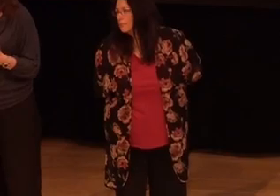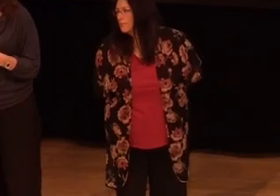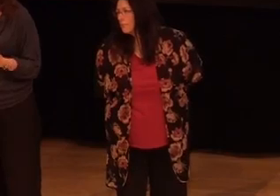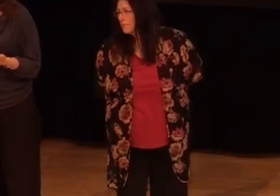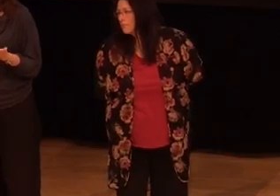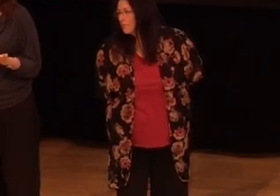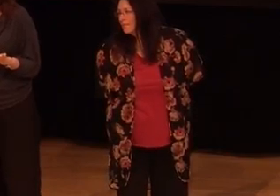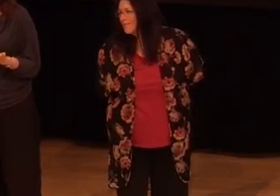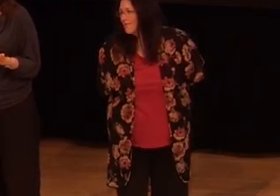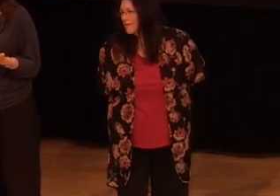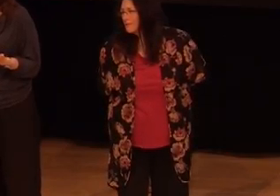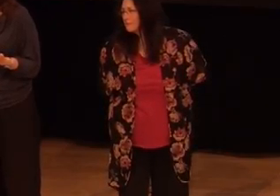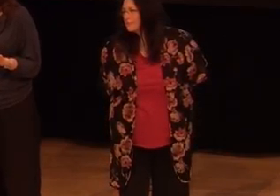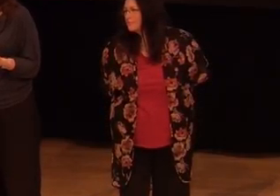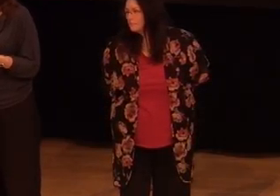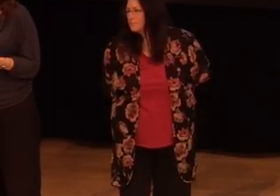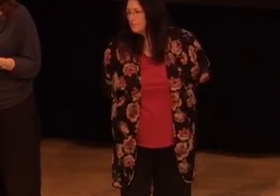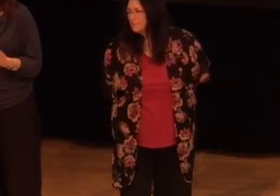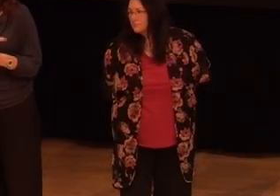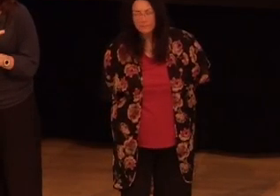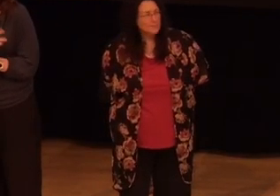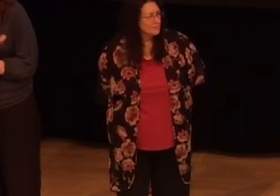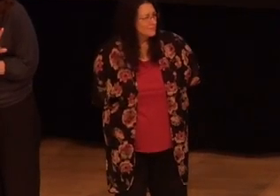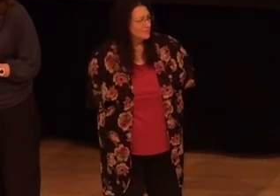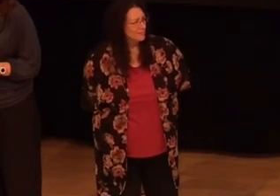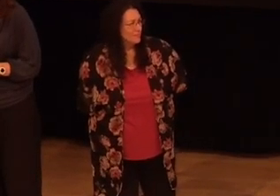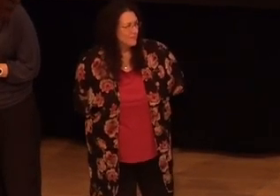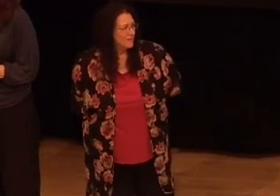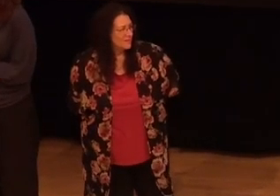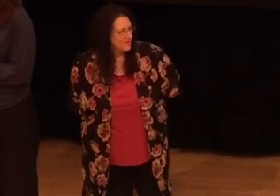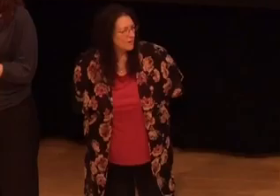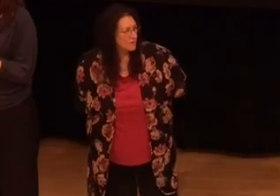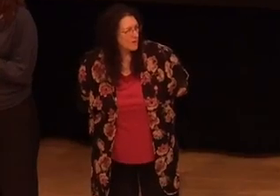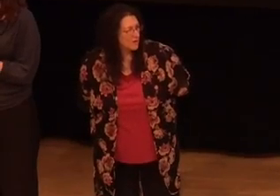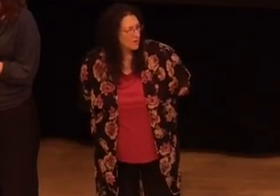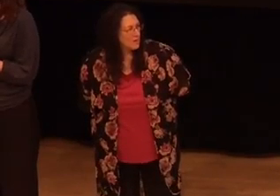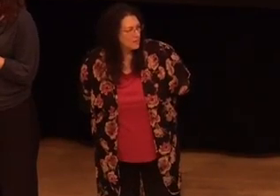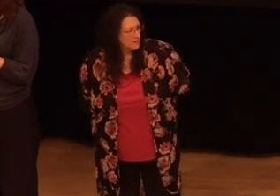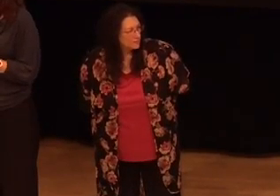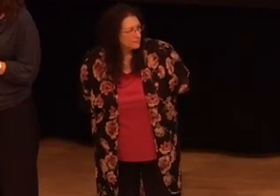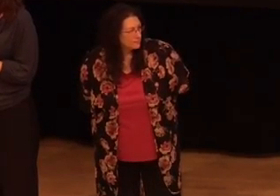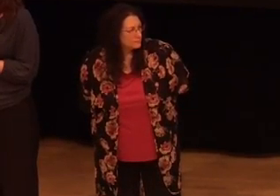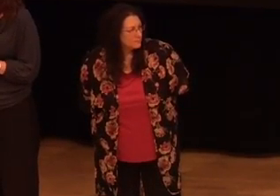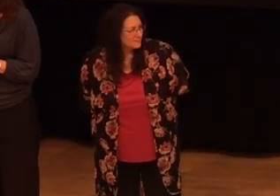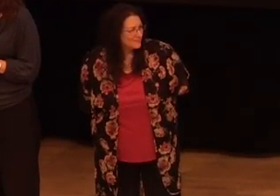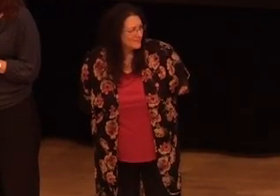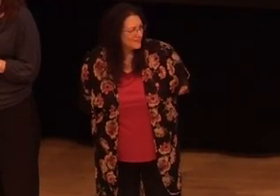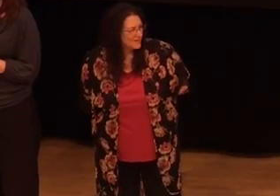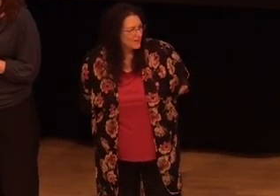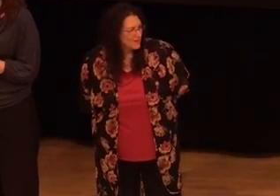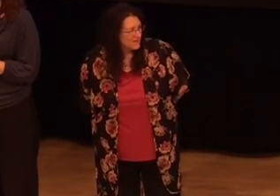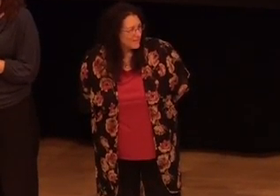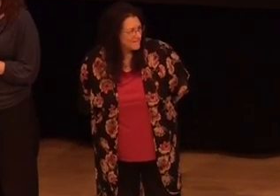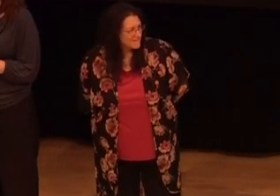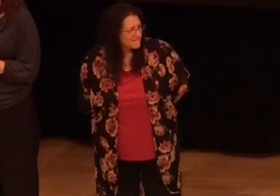the screening to support that. So I'll work it out on your website. Yeah, yeah, yeah. So it's all there on the website. And you can just contact us and ask a question or